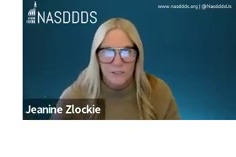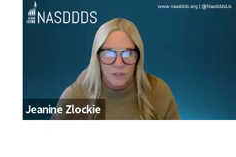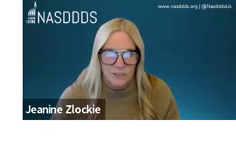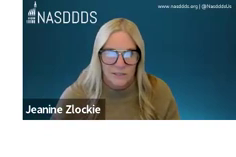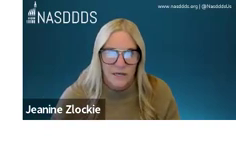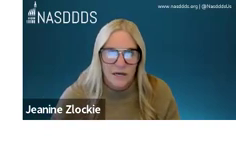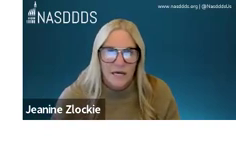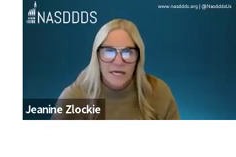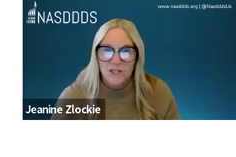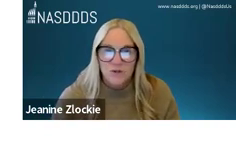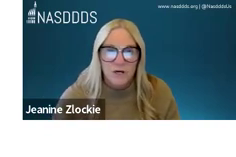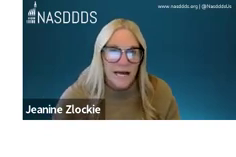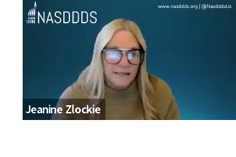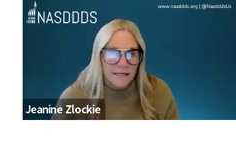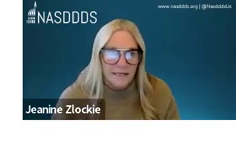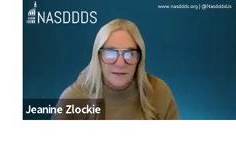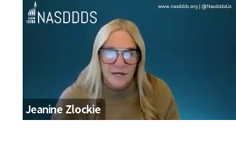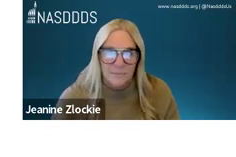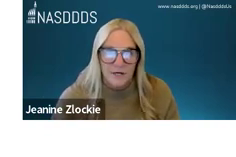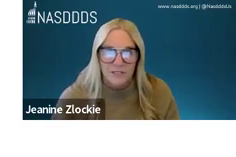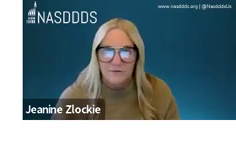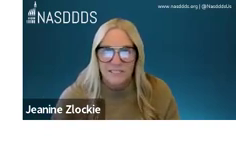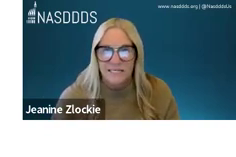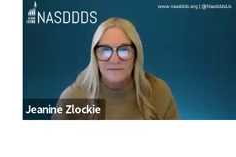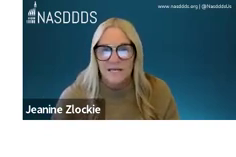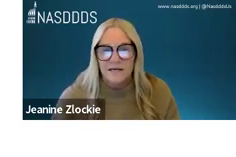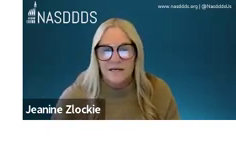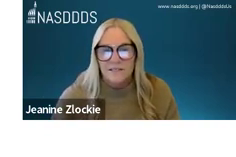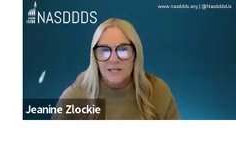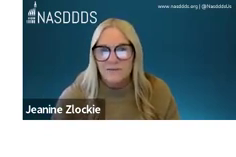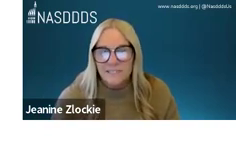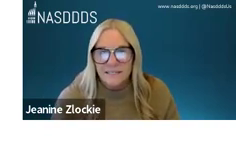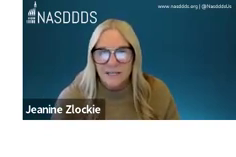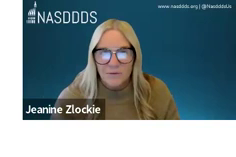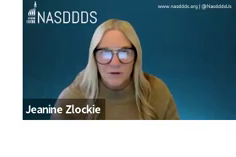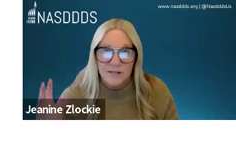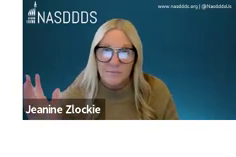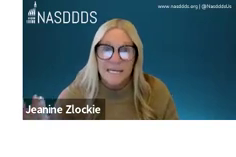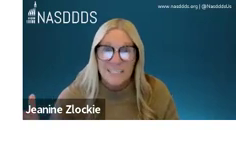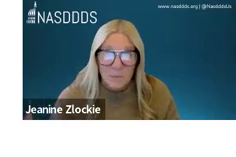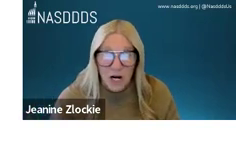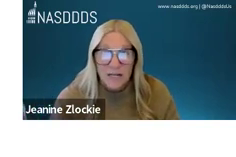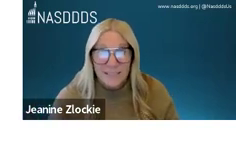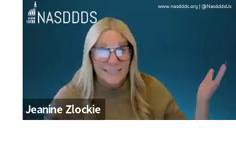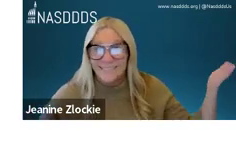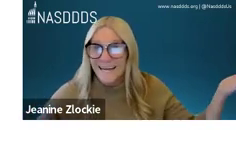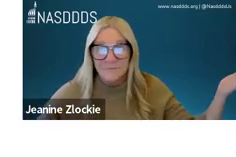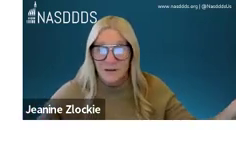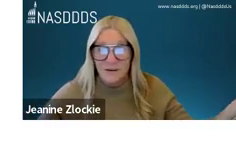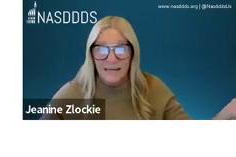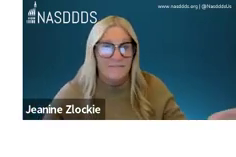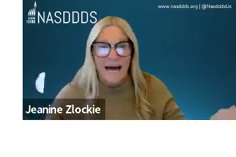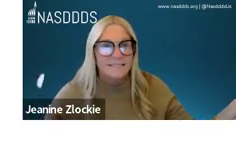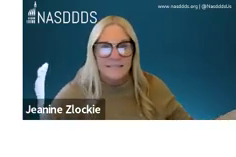personal resources, ensure that the person receives services in the community, the biggest bar, to the